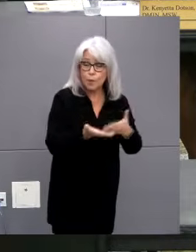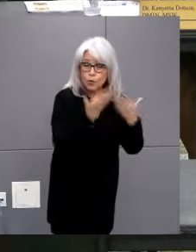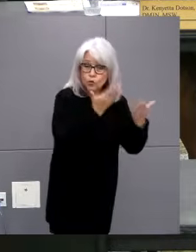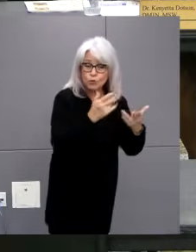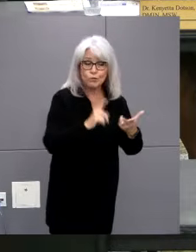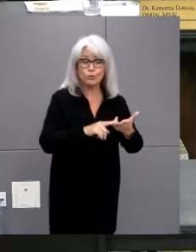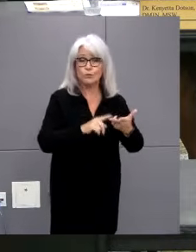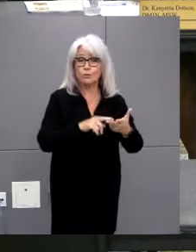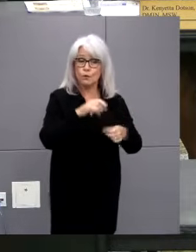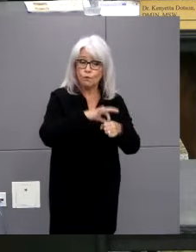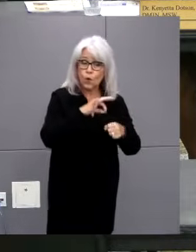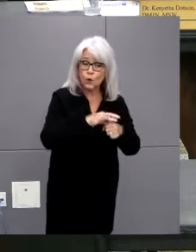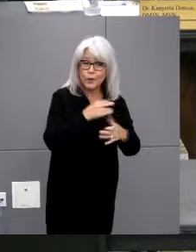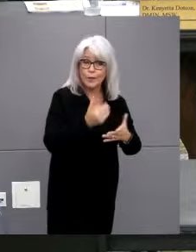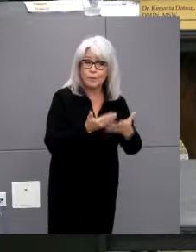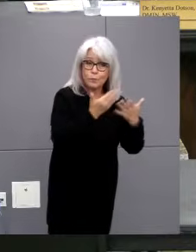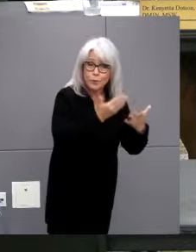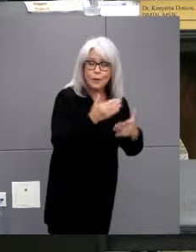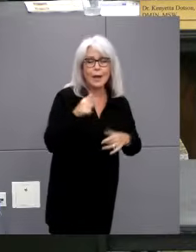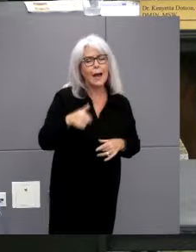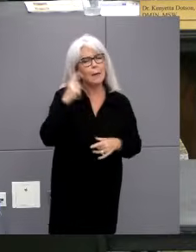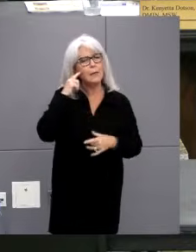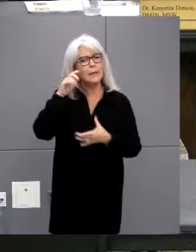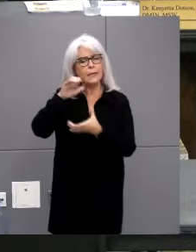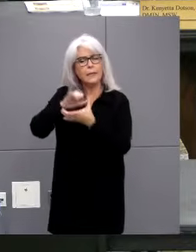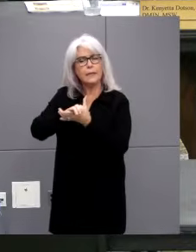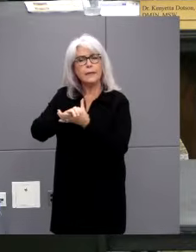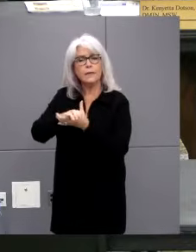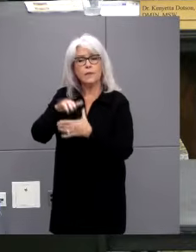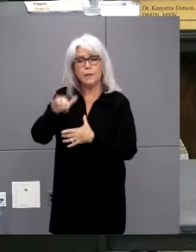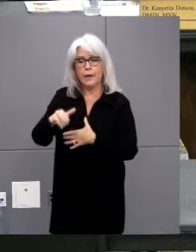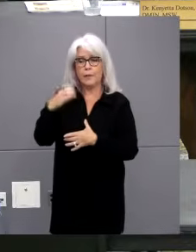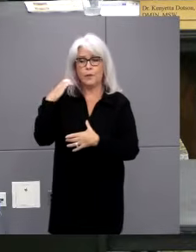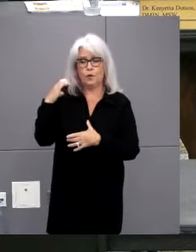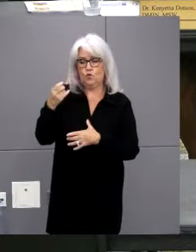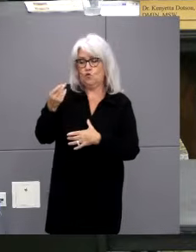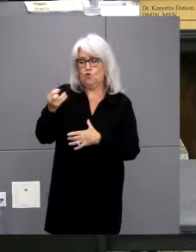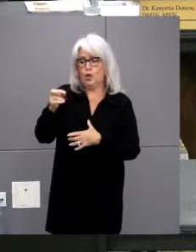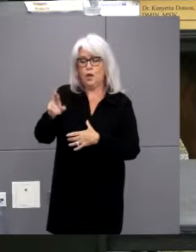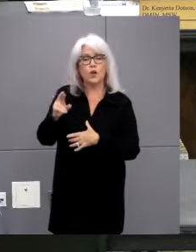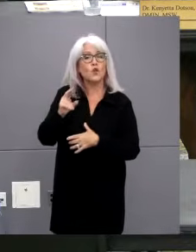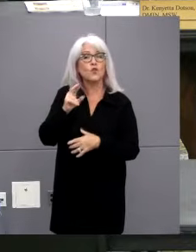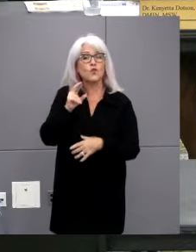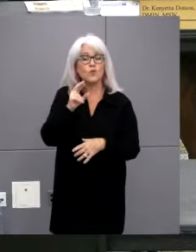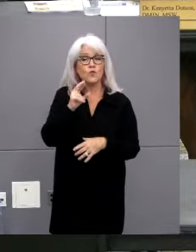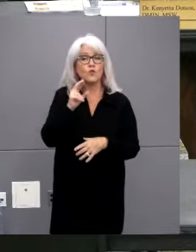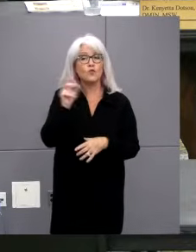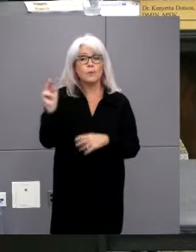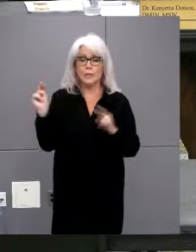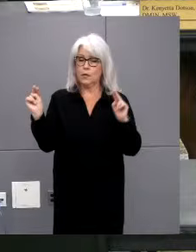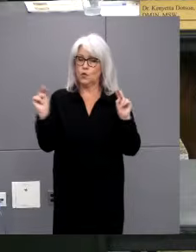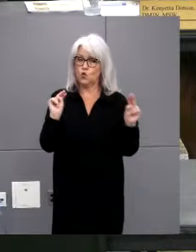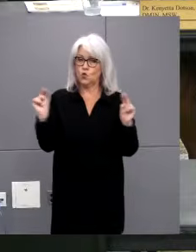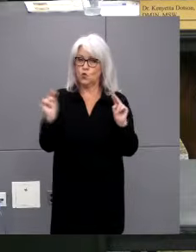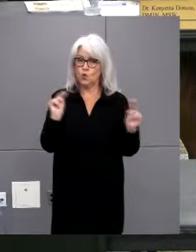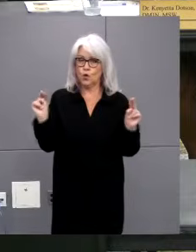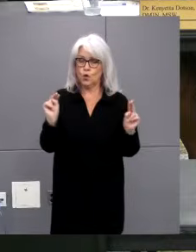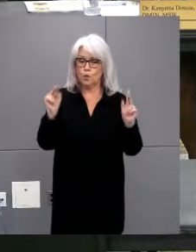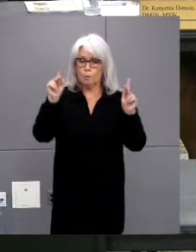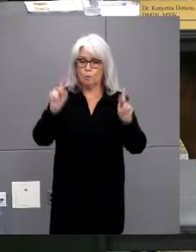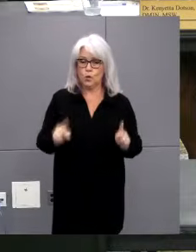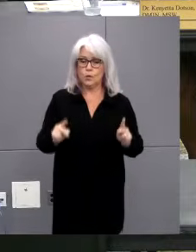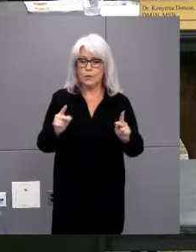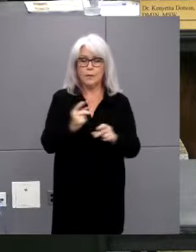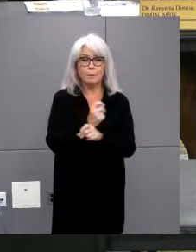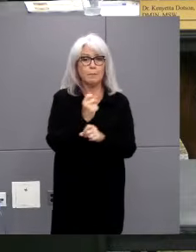and voting on any matter. I do believe that the chairperson should be a neutral party when making motions and